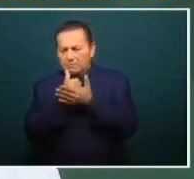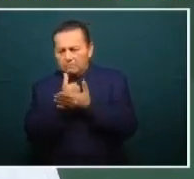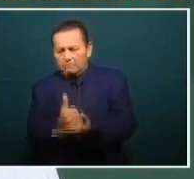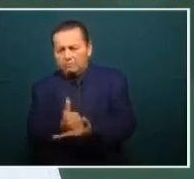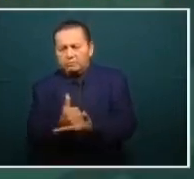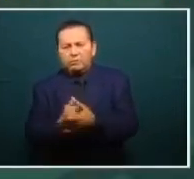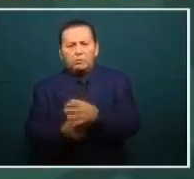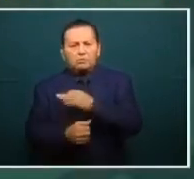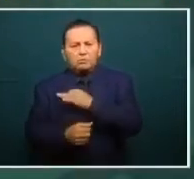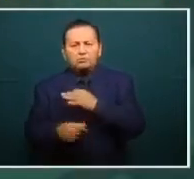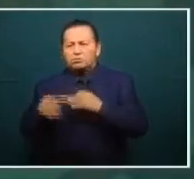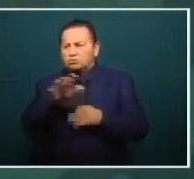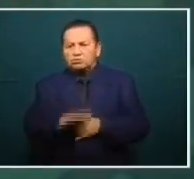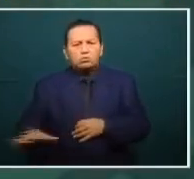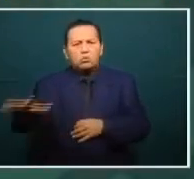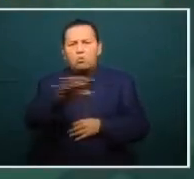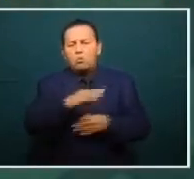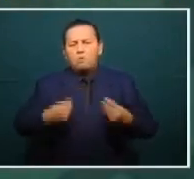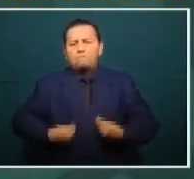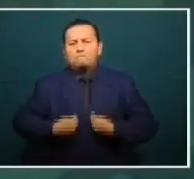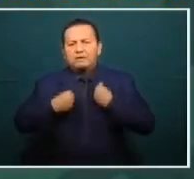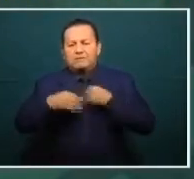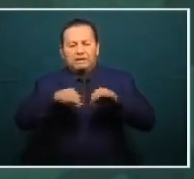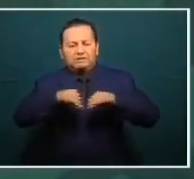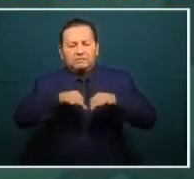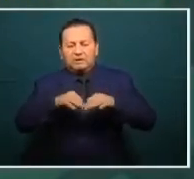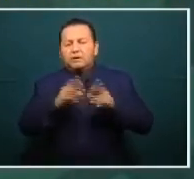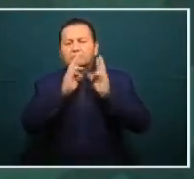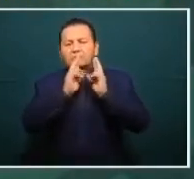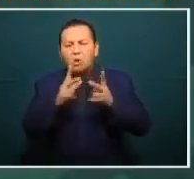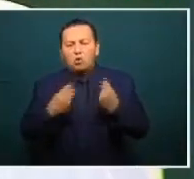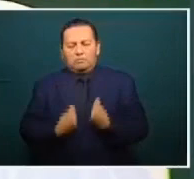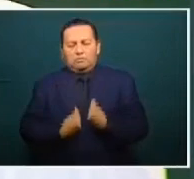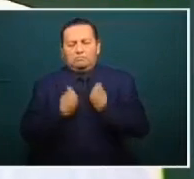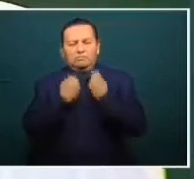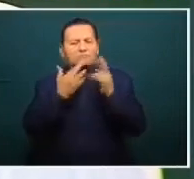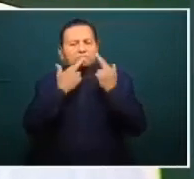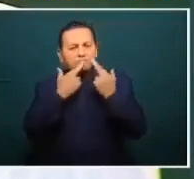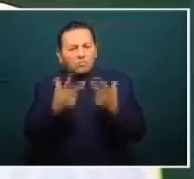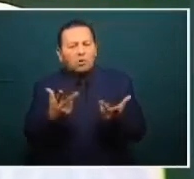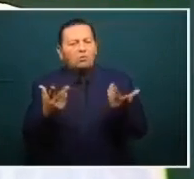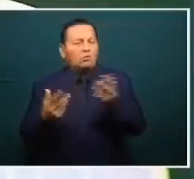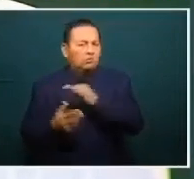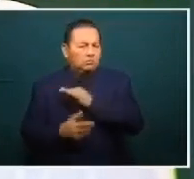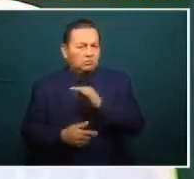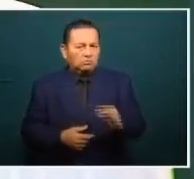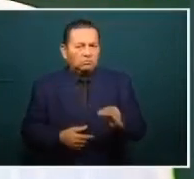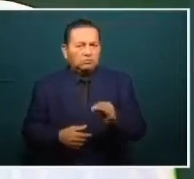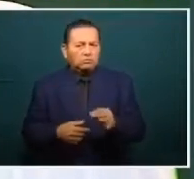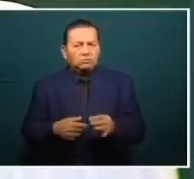I am still keeping on foot my commitment that we are going to better the